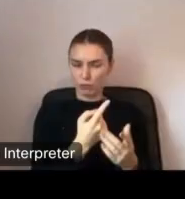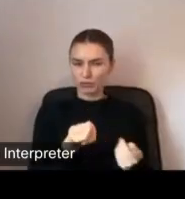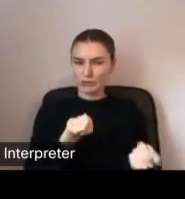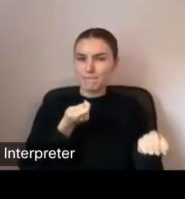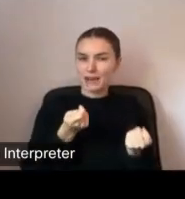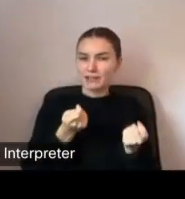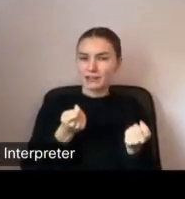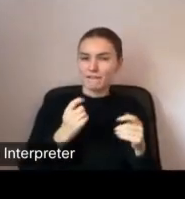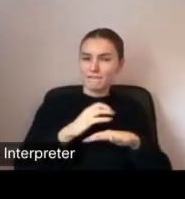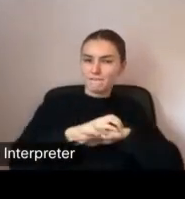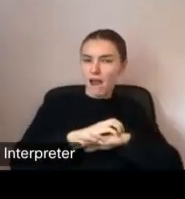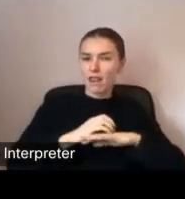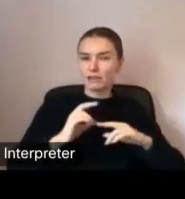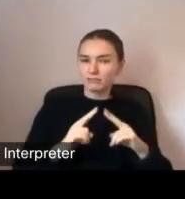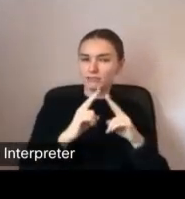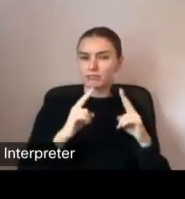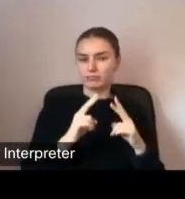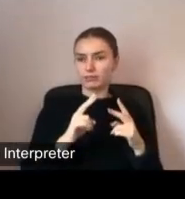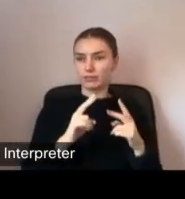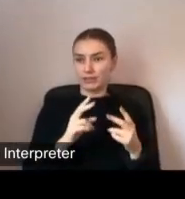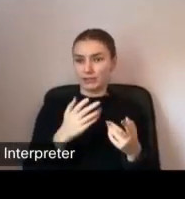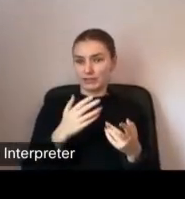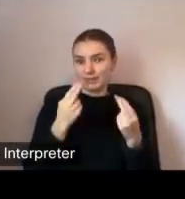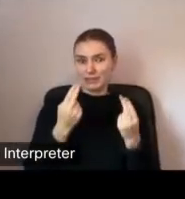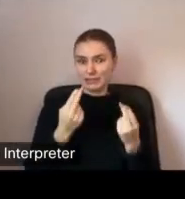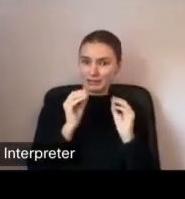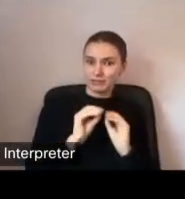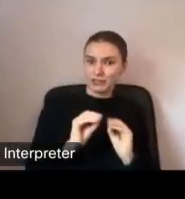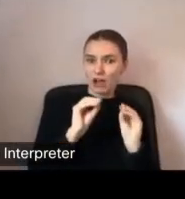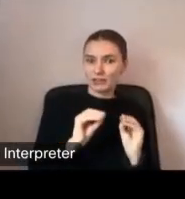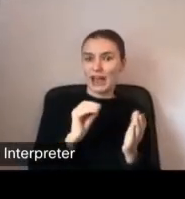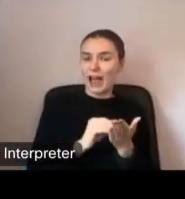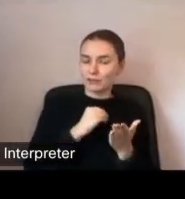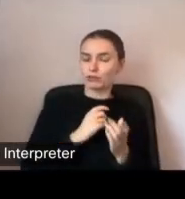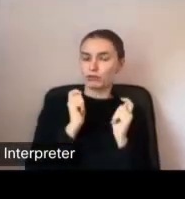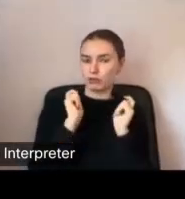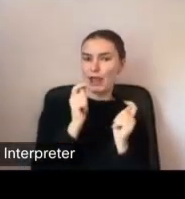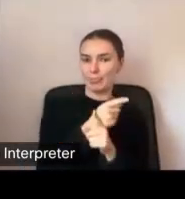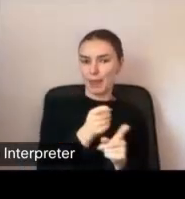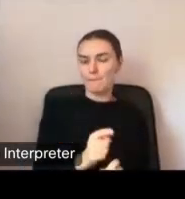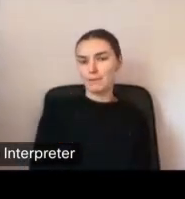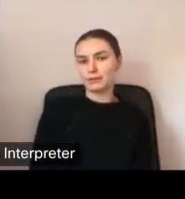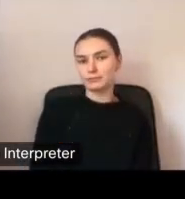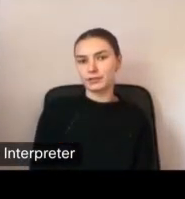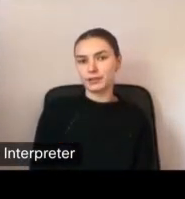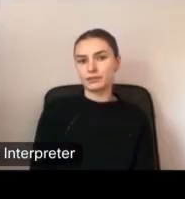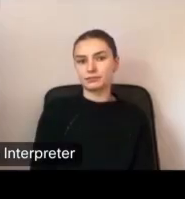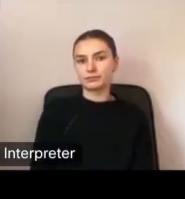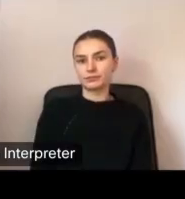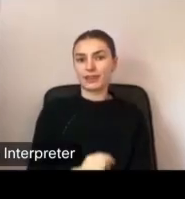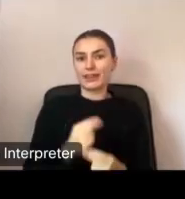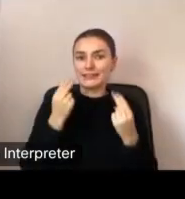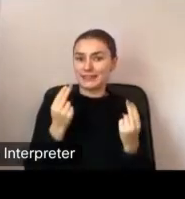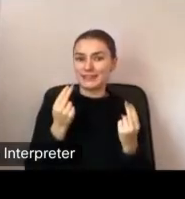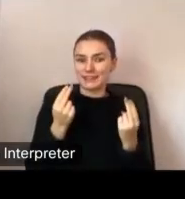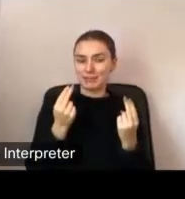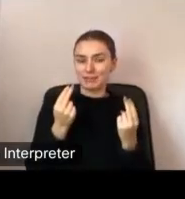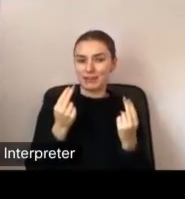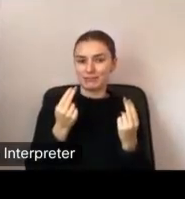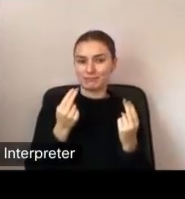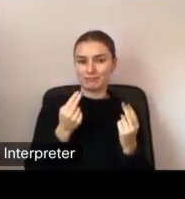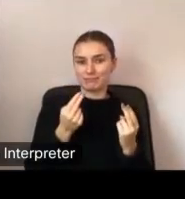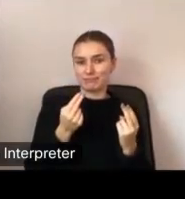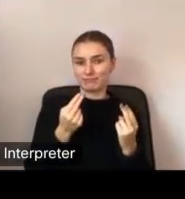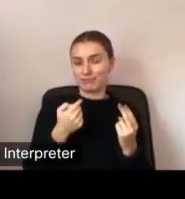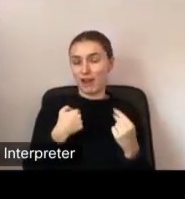violence in any other way that they've been taught? You have to retrain them. So, yeah, but I think it needs to go to it needs to go almost across the thing. I'd